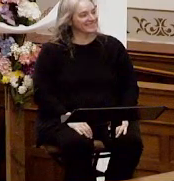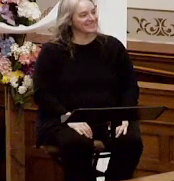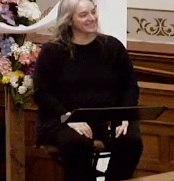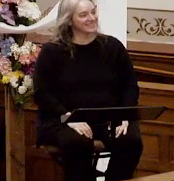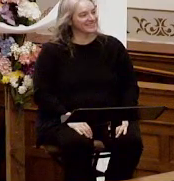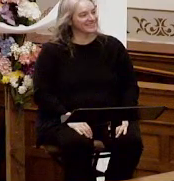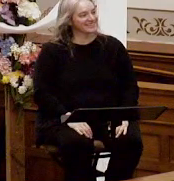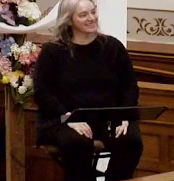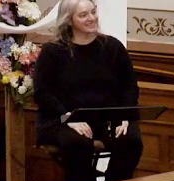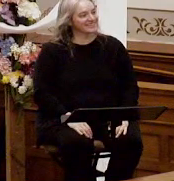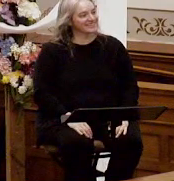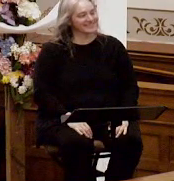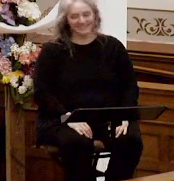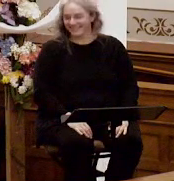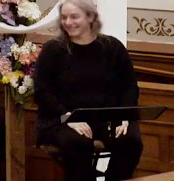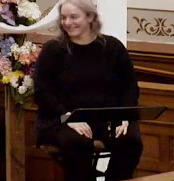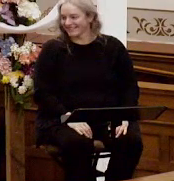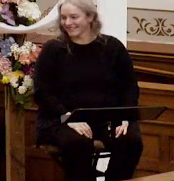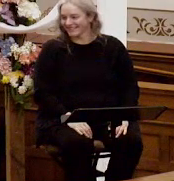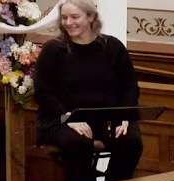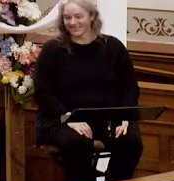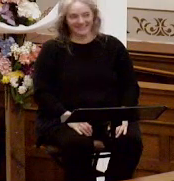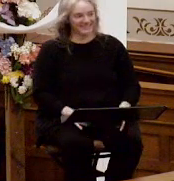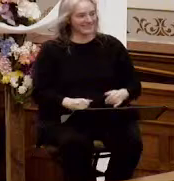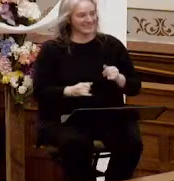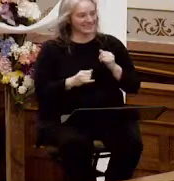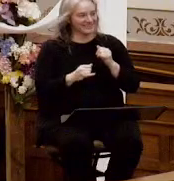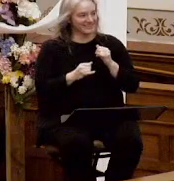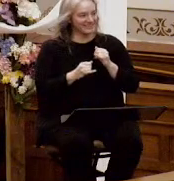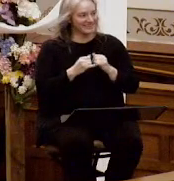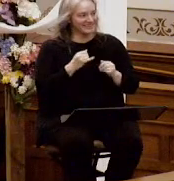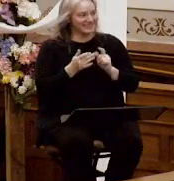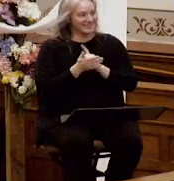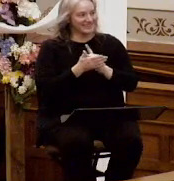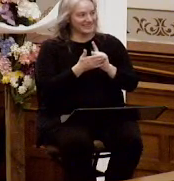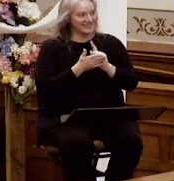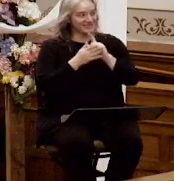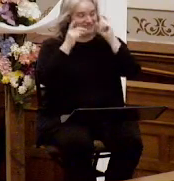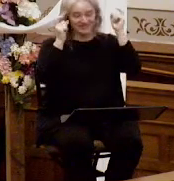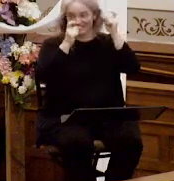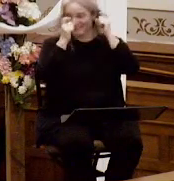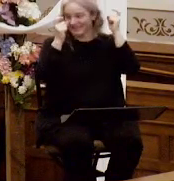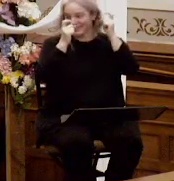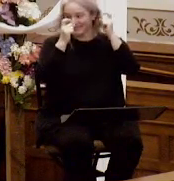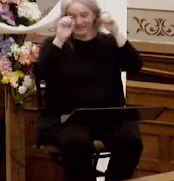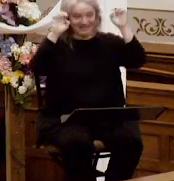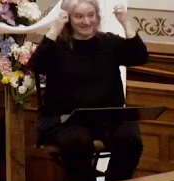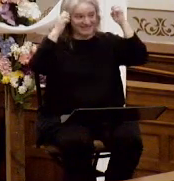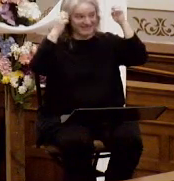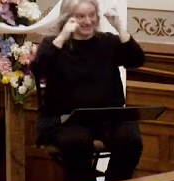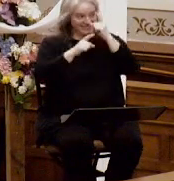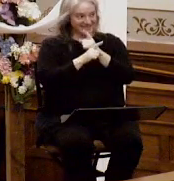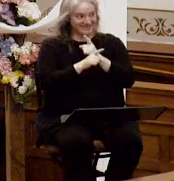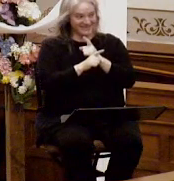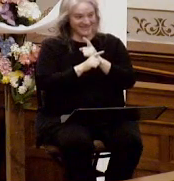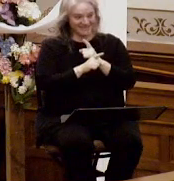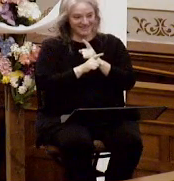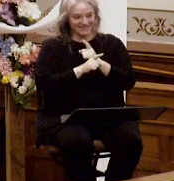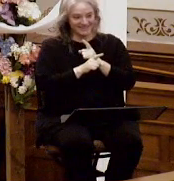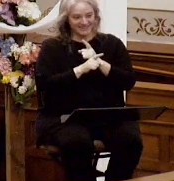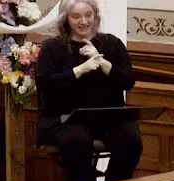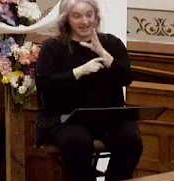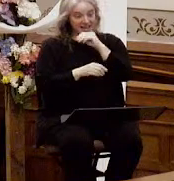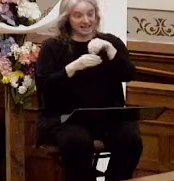So last week we celebrated Easter Day, right? And